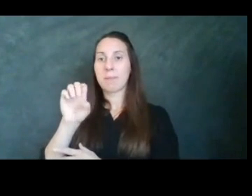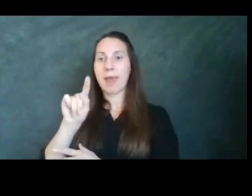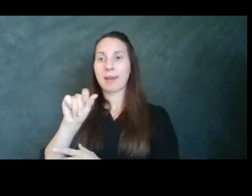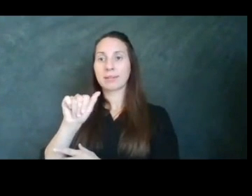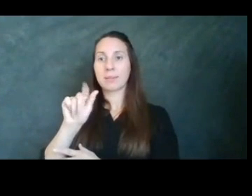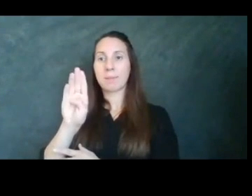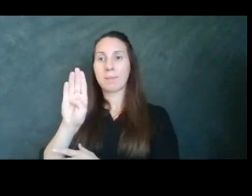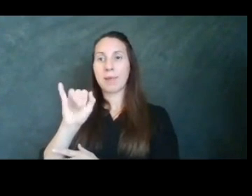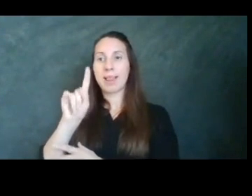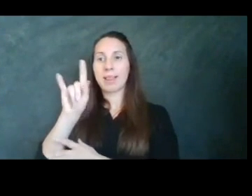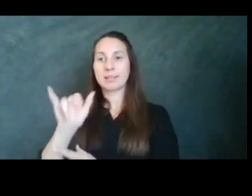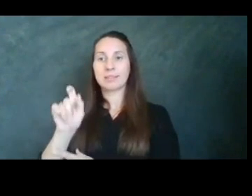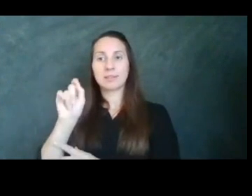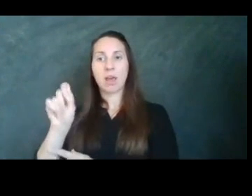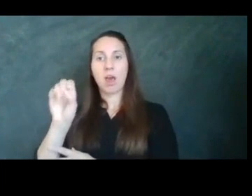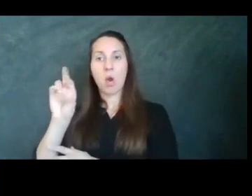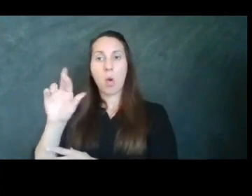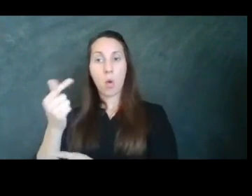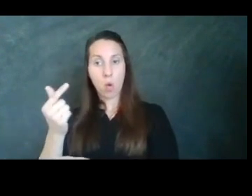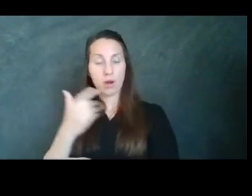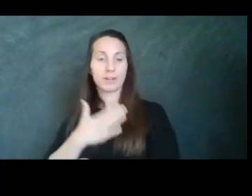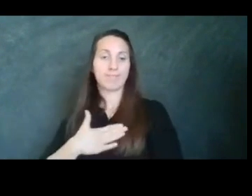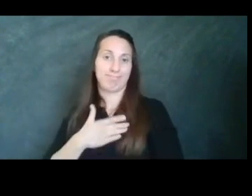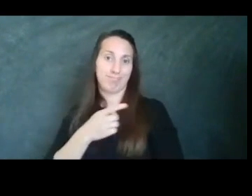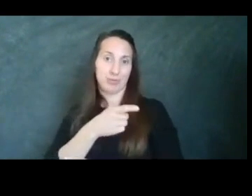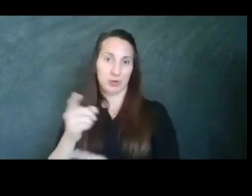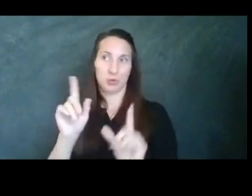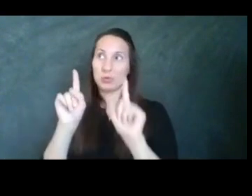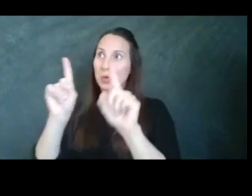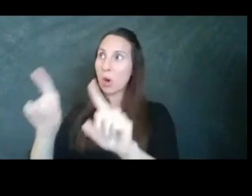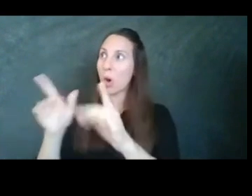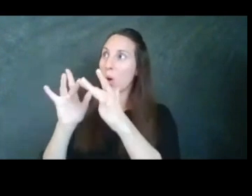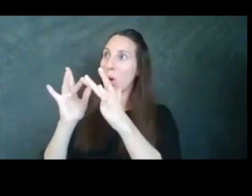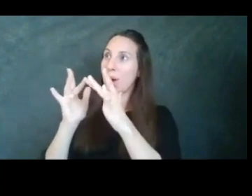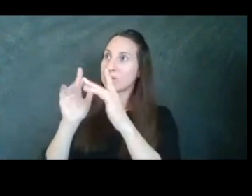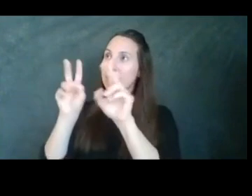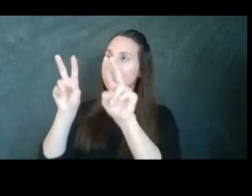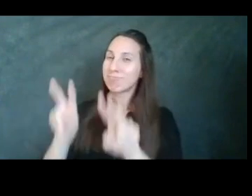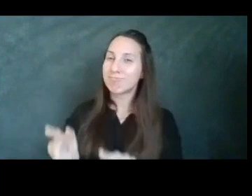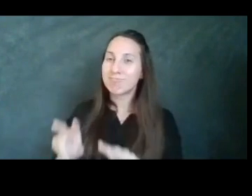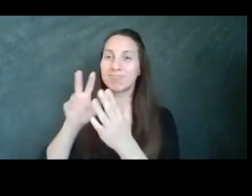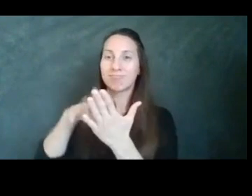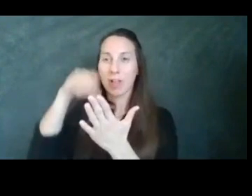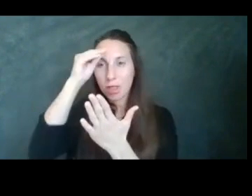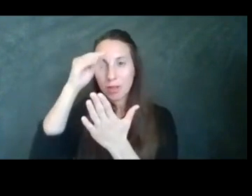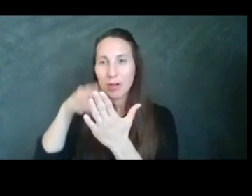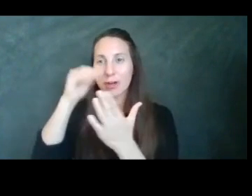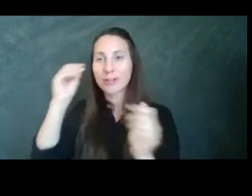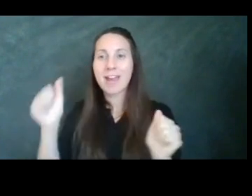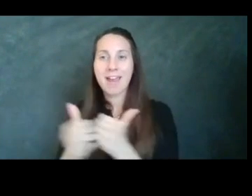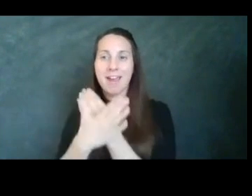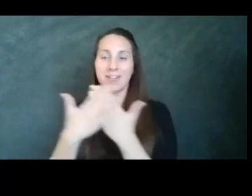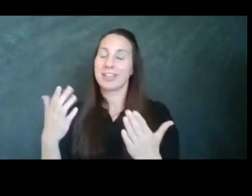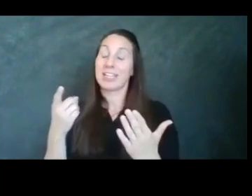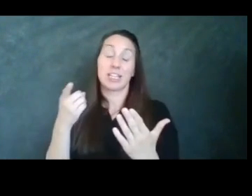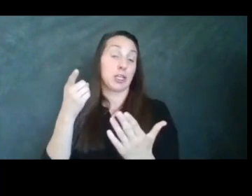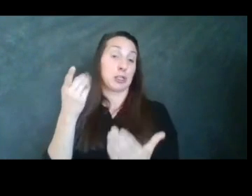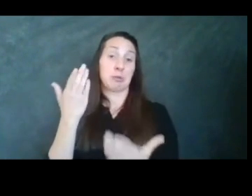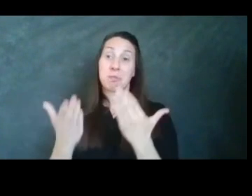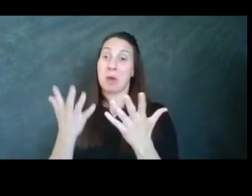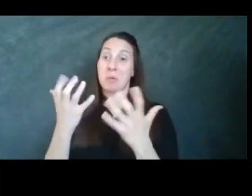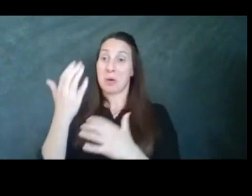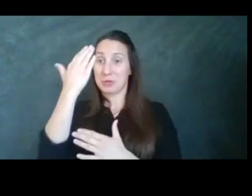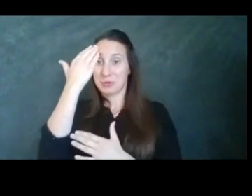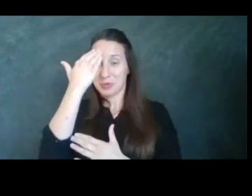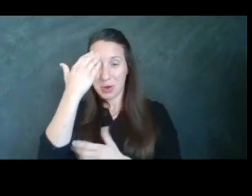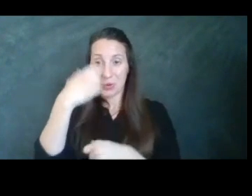you to go to our website, take a look at them, and learn really everything that you might ever want to know to